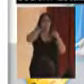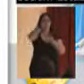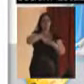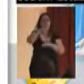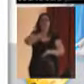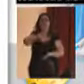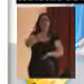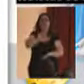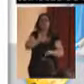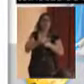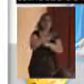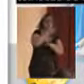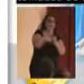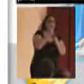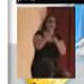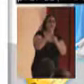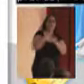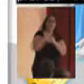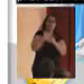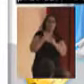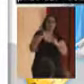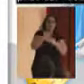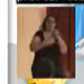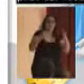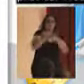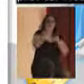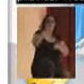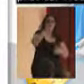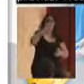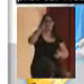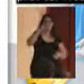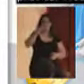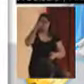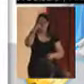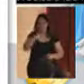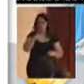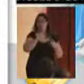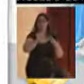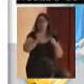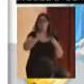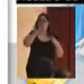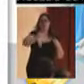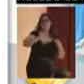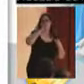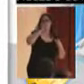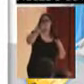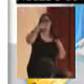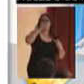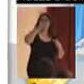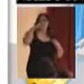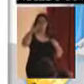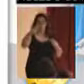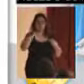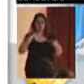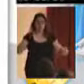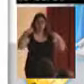characteristics have been taken from different standards and previous work done by the Accedo group at the ONCE, by